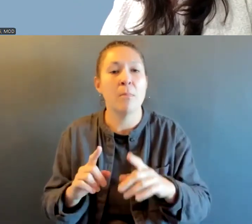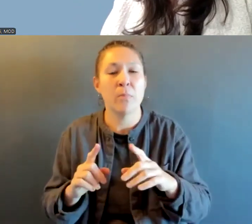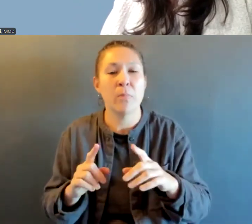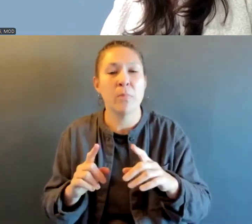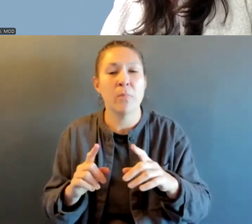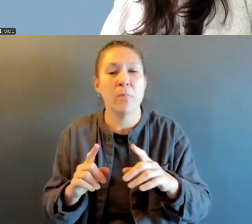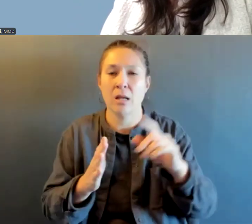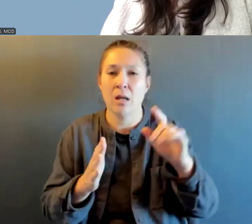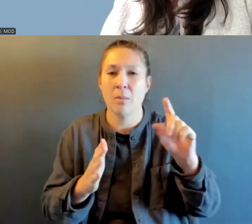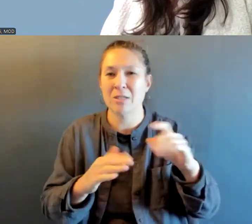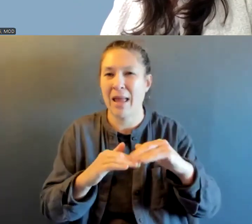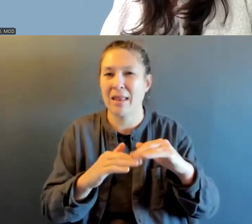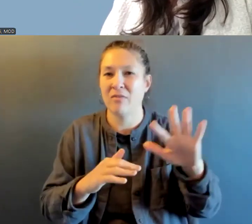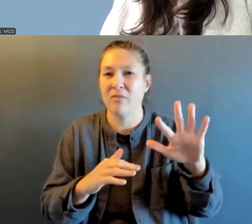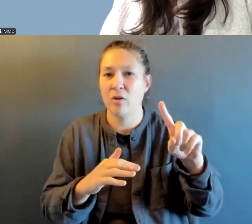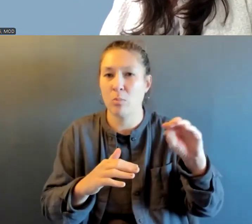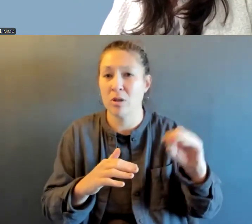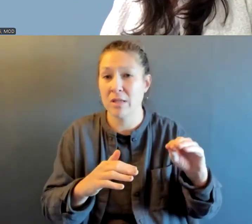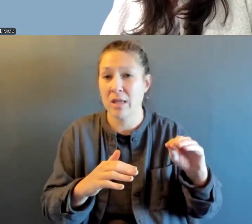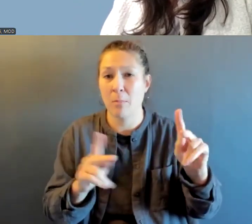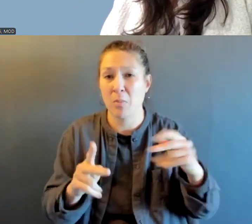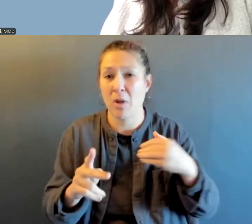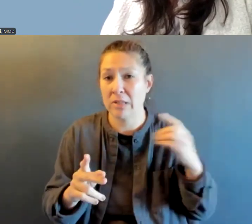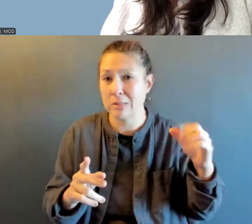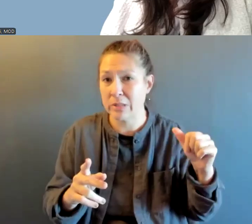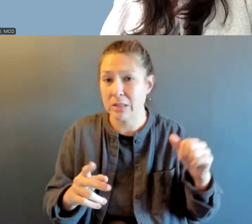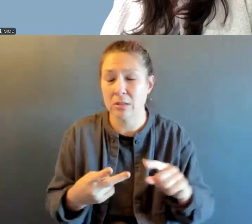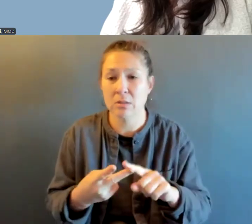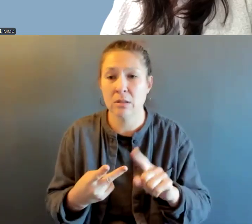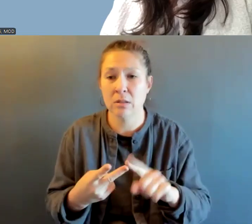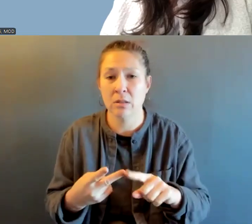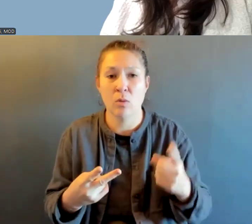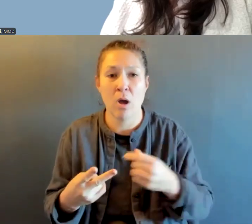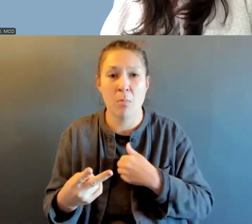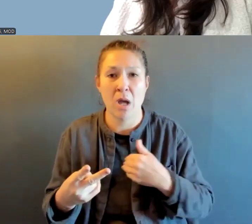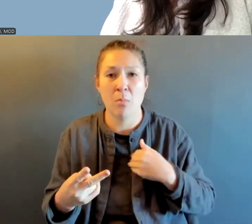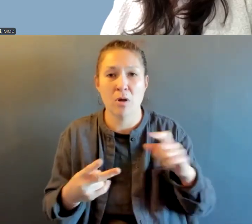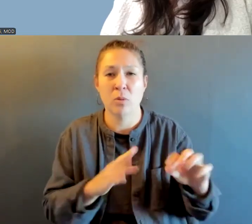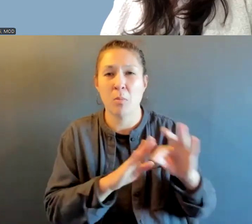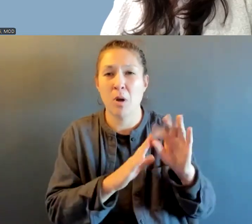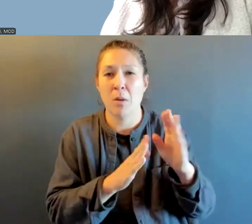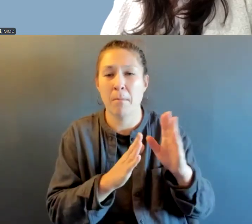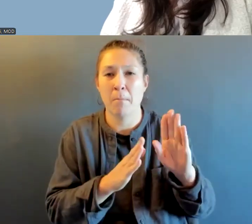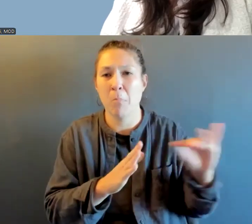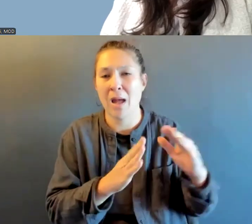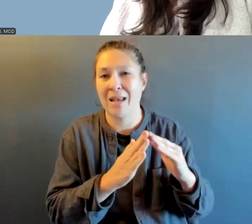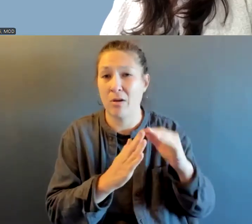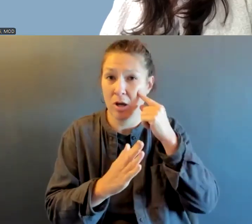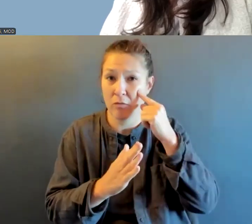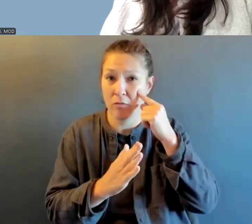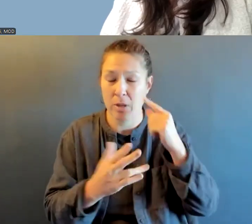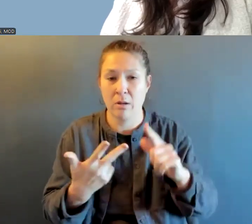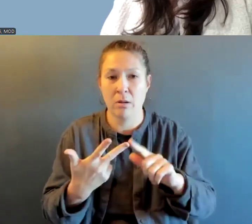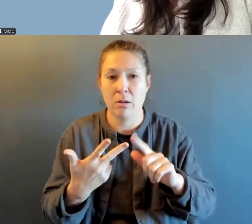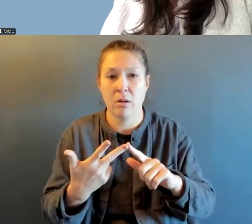disabilities on the commission. One member should be a town appointed member, and one member should be a family